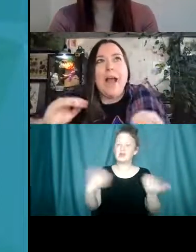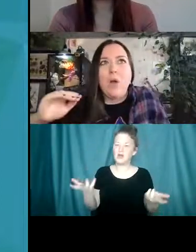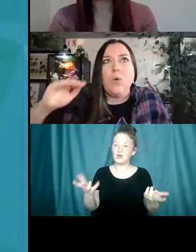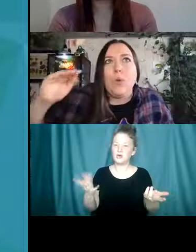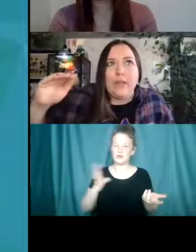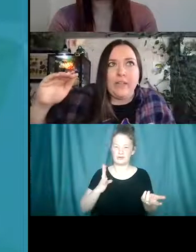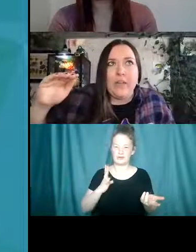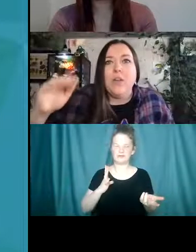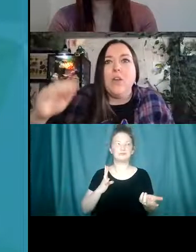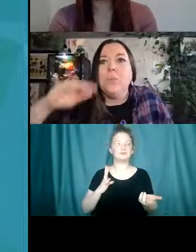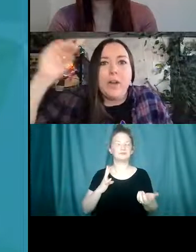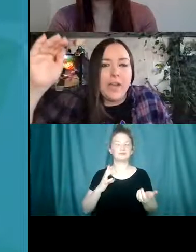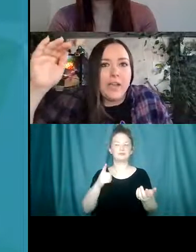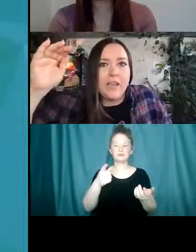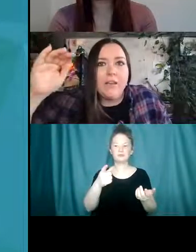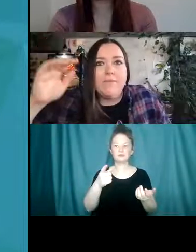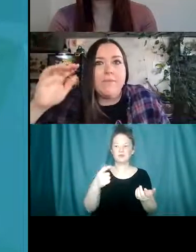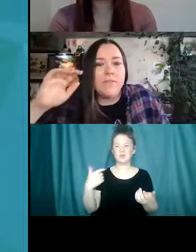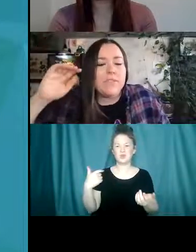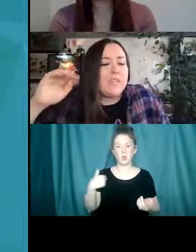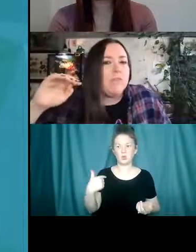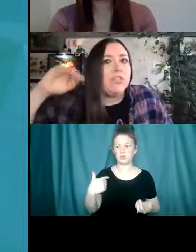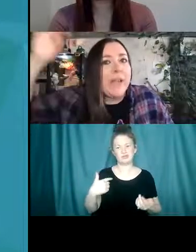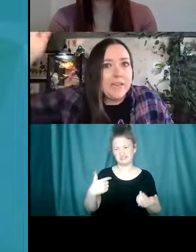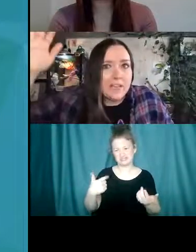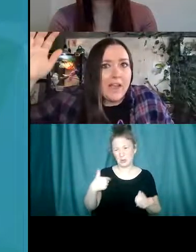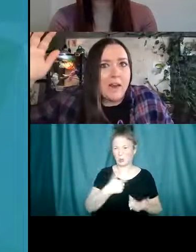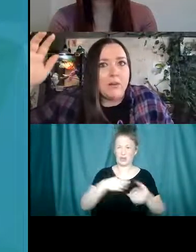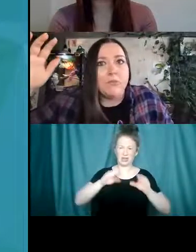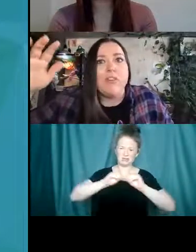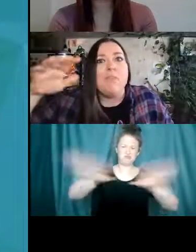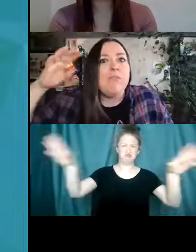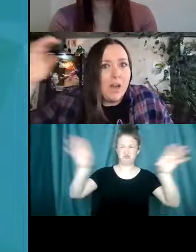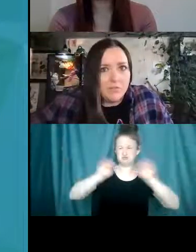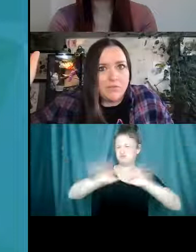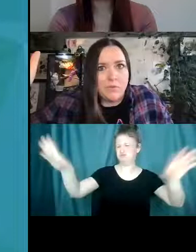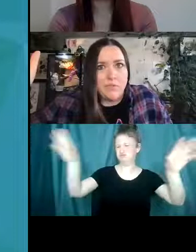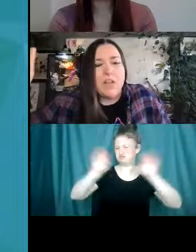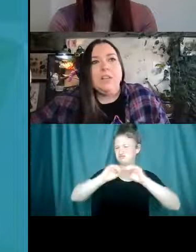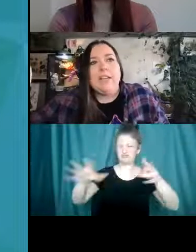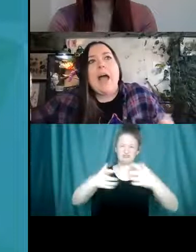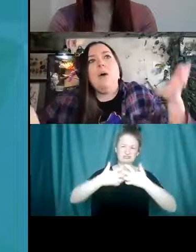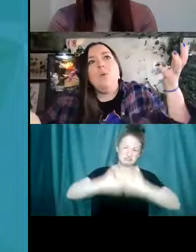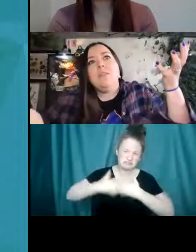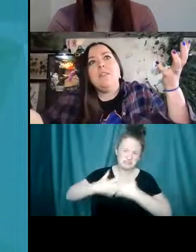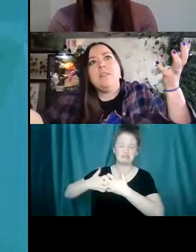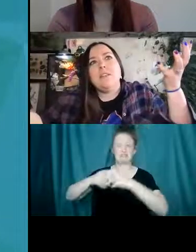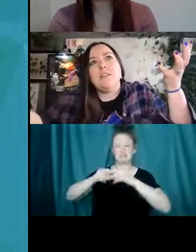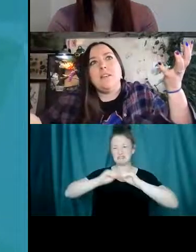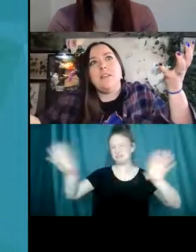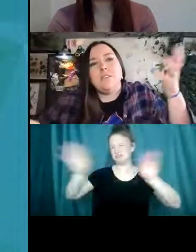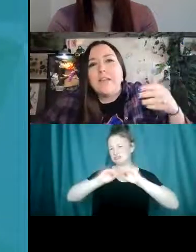given how quickly we're putting CO2 into the air from fossil fuels, like how